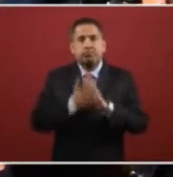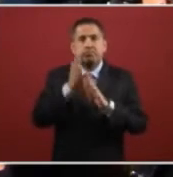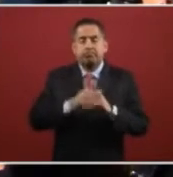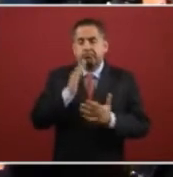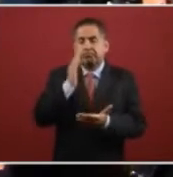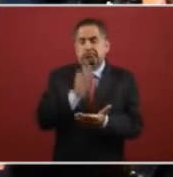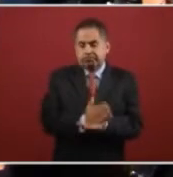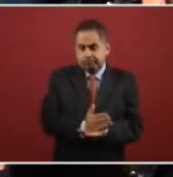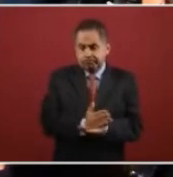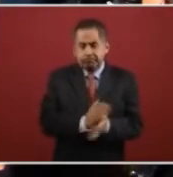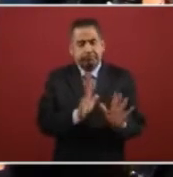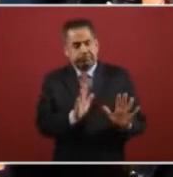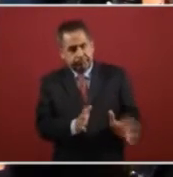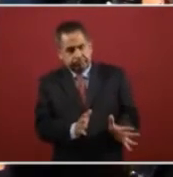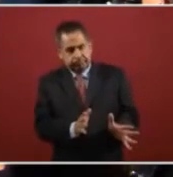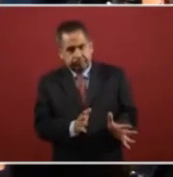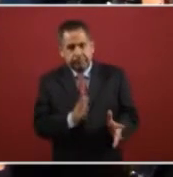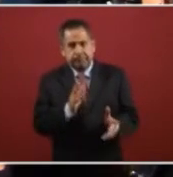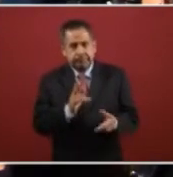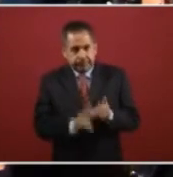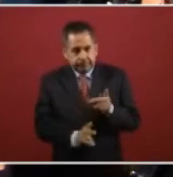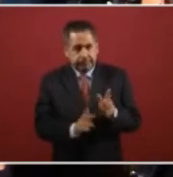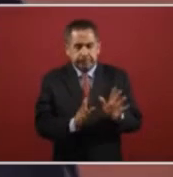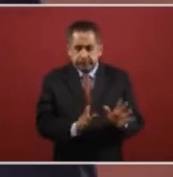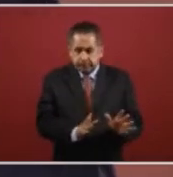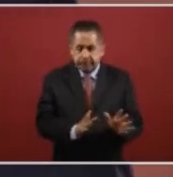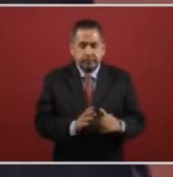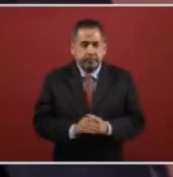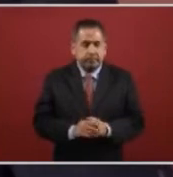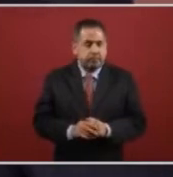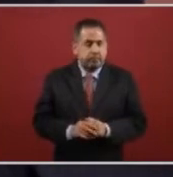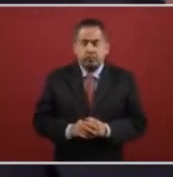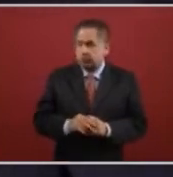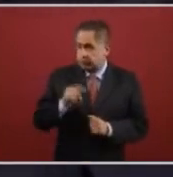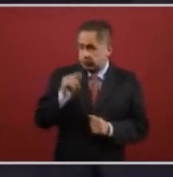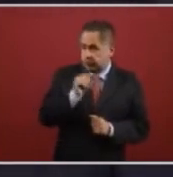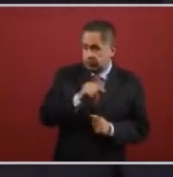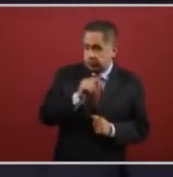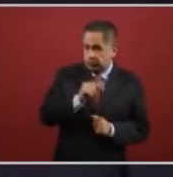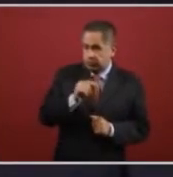And so the work has been stopped or held.